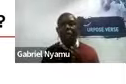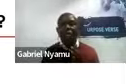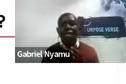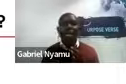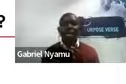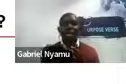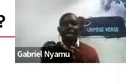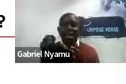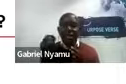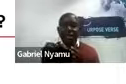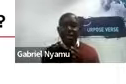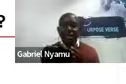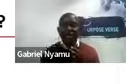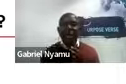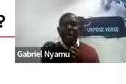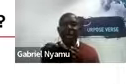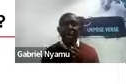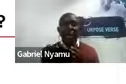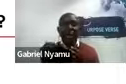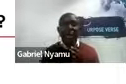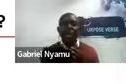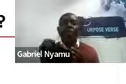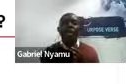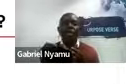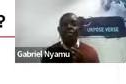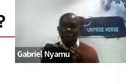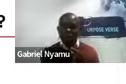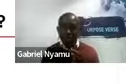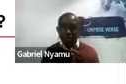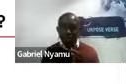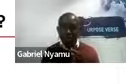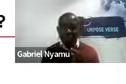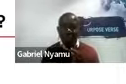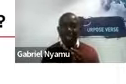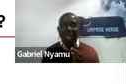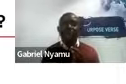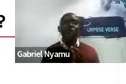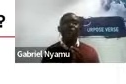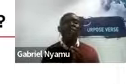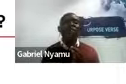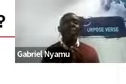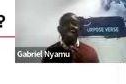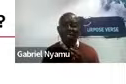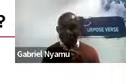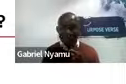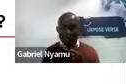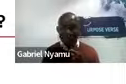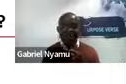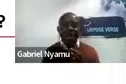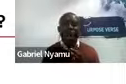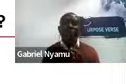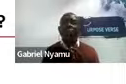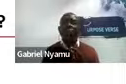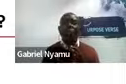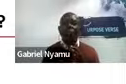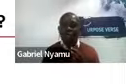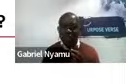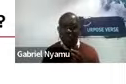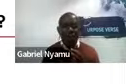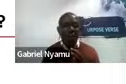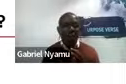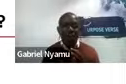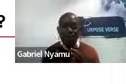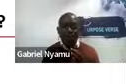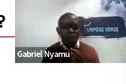Why? Because they can attach value, they can find meaning in whatever they do. They are not looking for validation. They're not looking for a